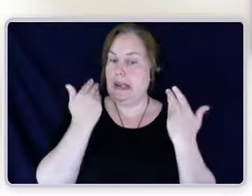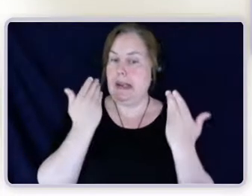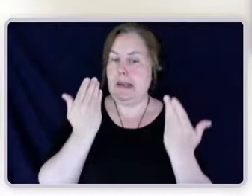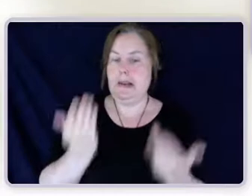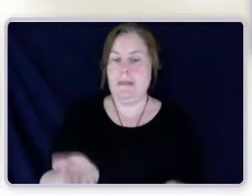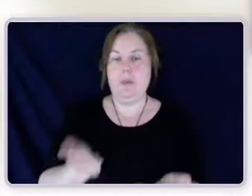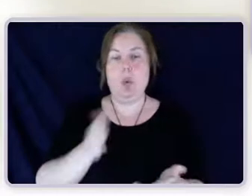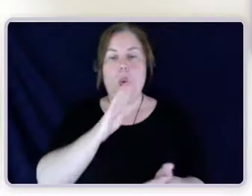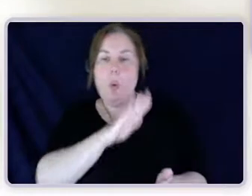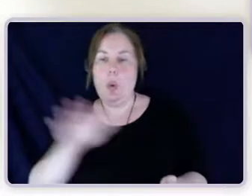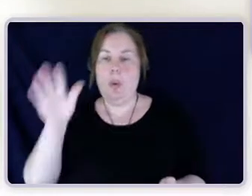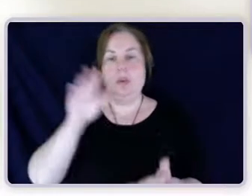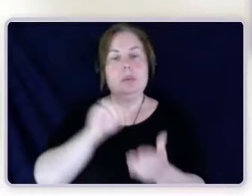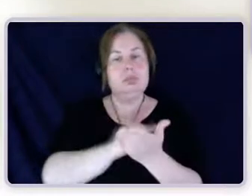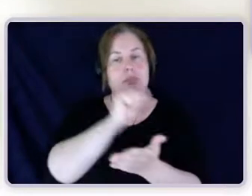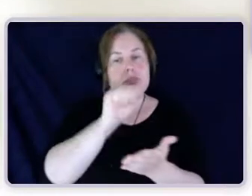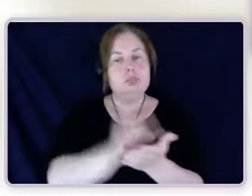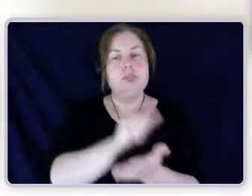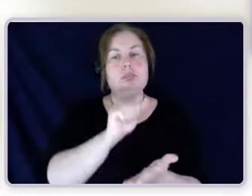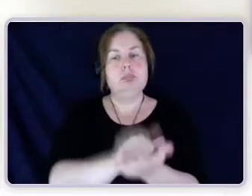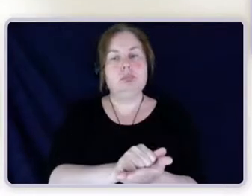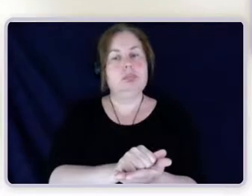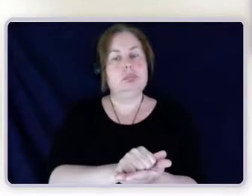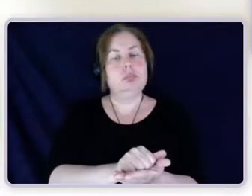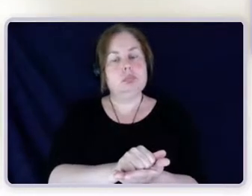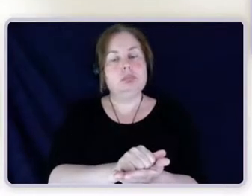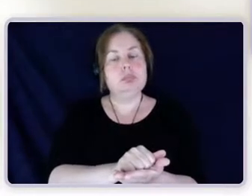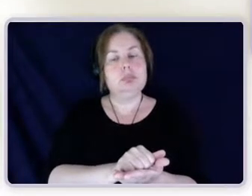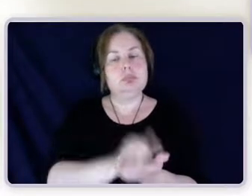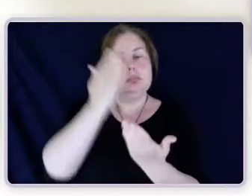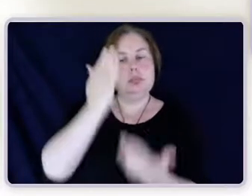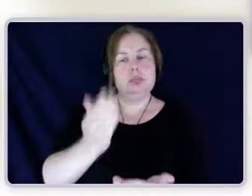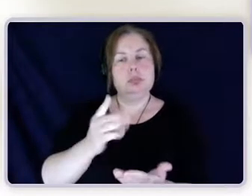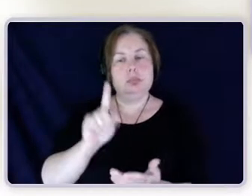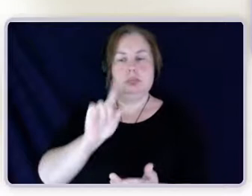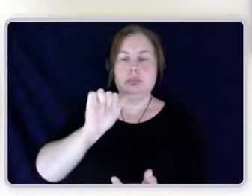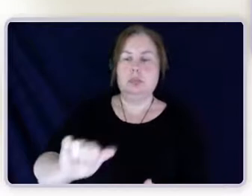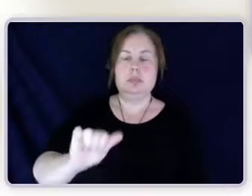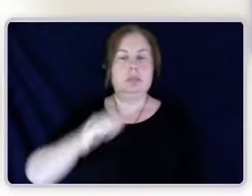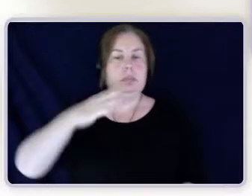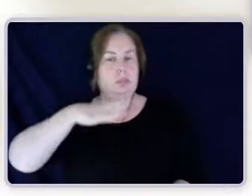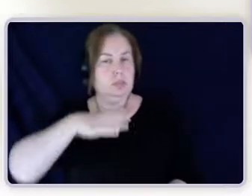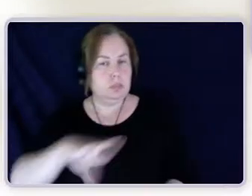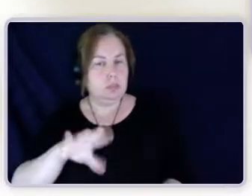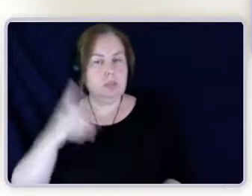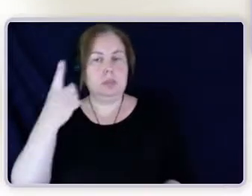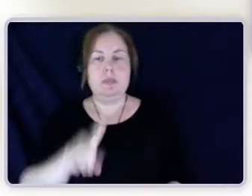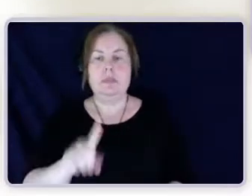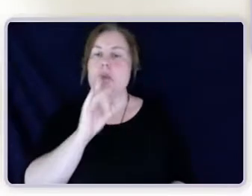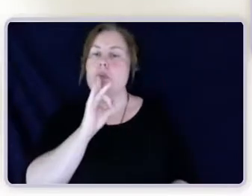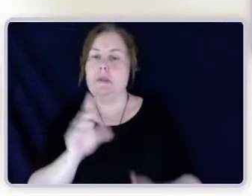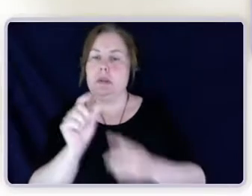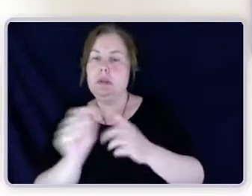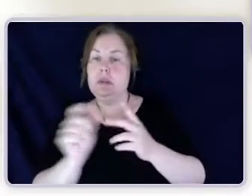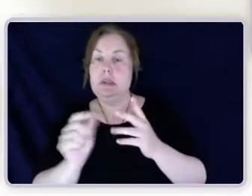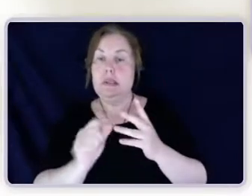and appropriate effect to the represented person's will and preferences. And that's assuming that I know what the person's will and preferences are. And